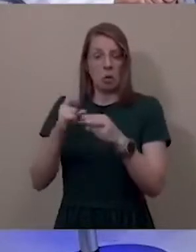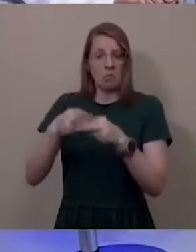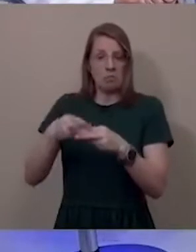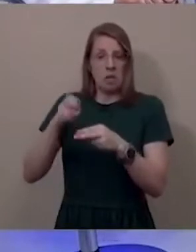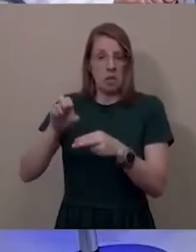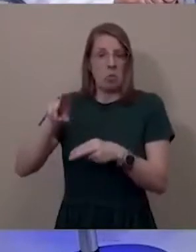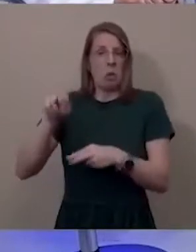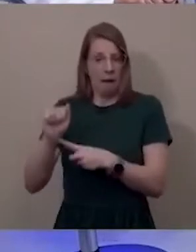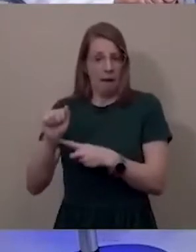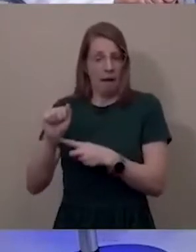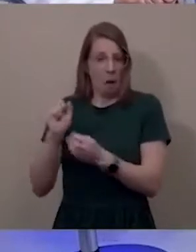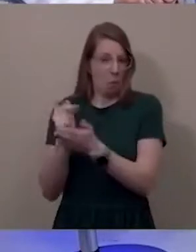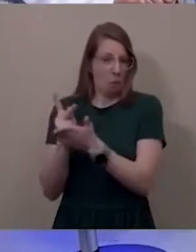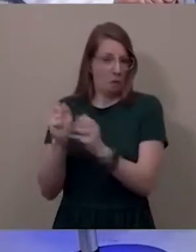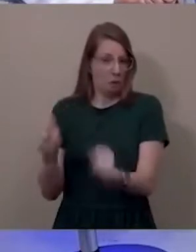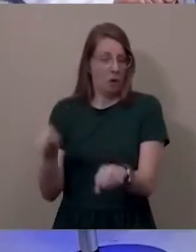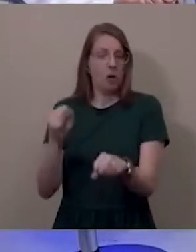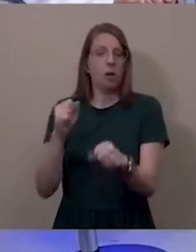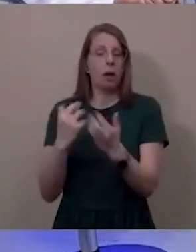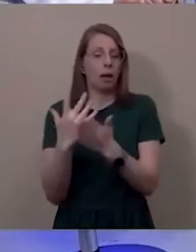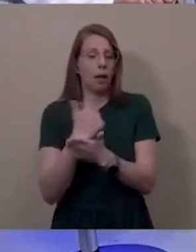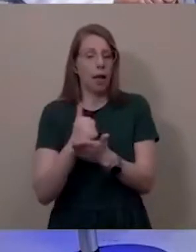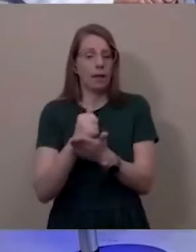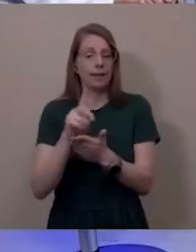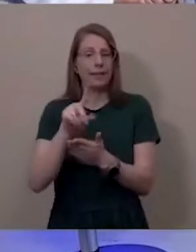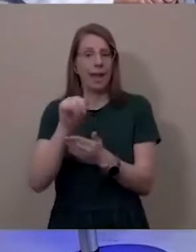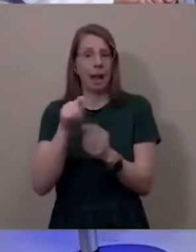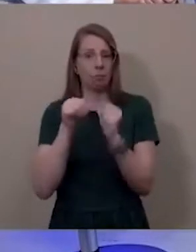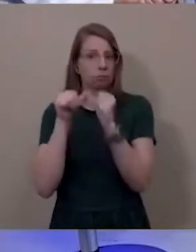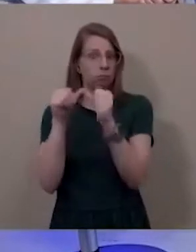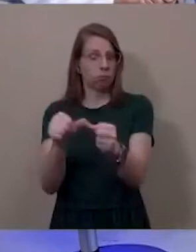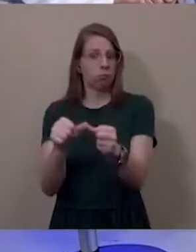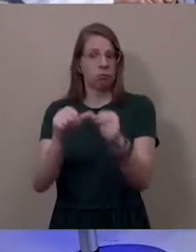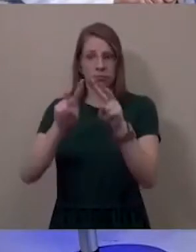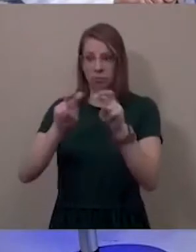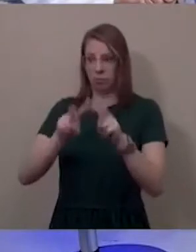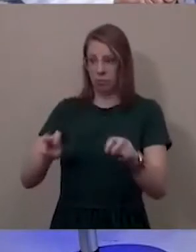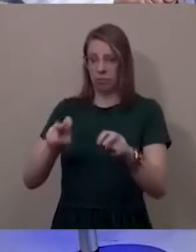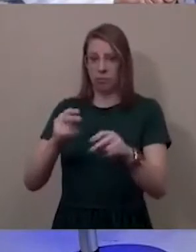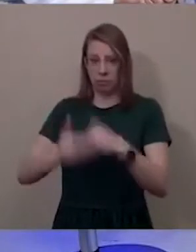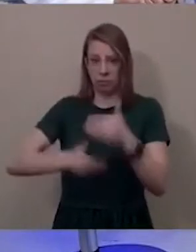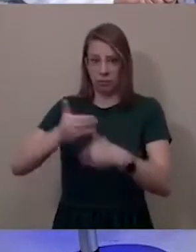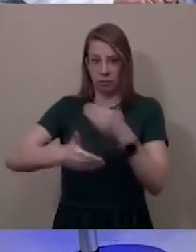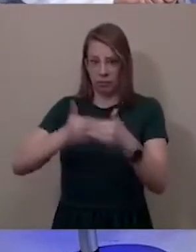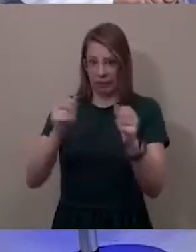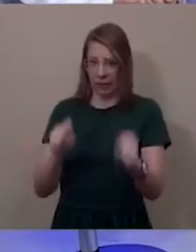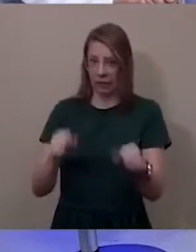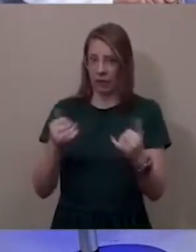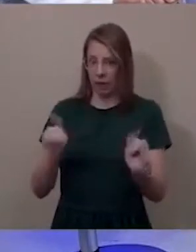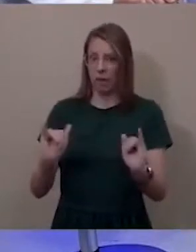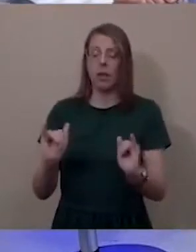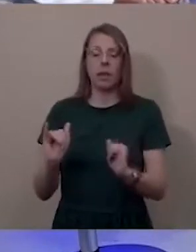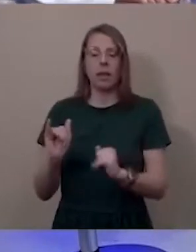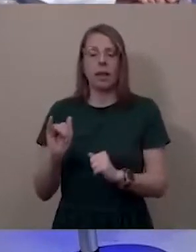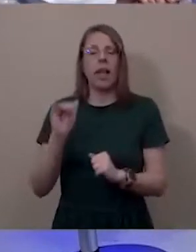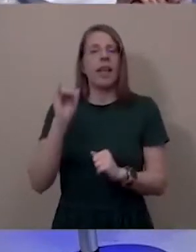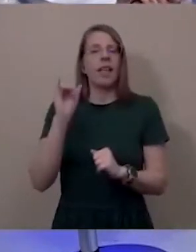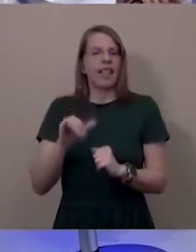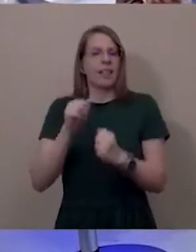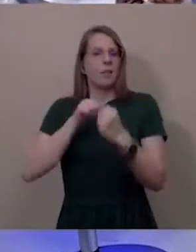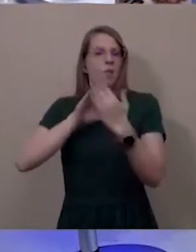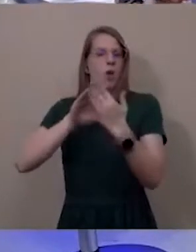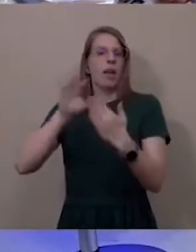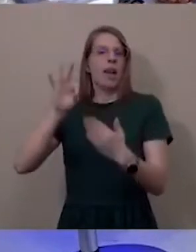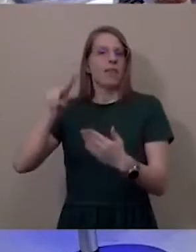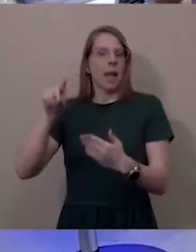and continue to collect information that allows us to analyze it as we go through? Right, and I think that's the approach the FDA may